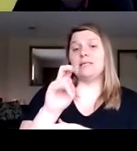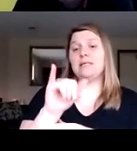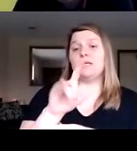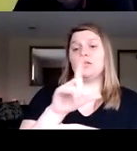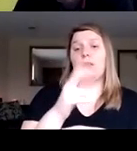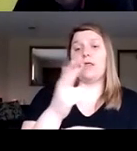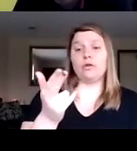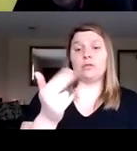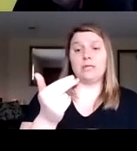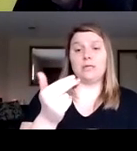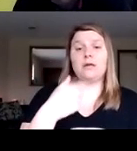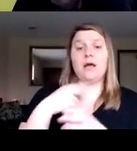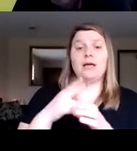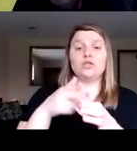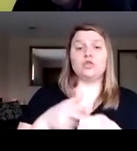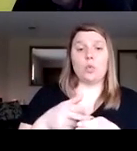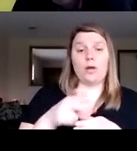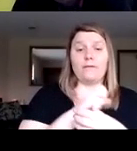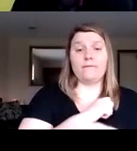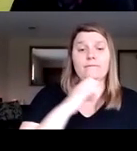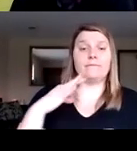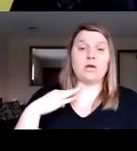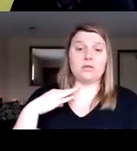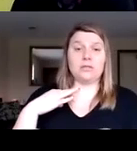I joined the faculty.